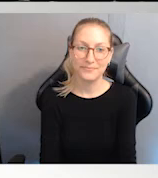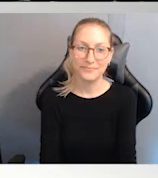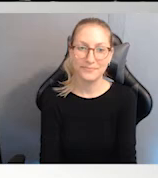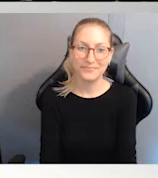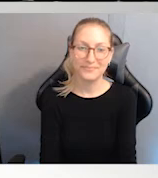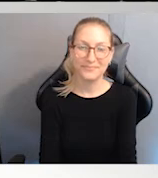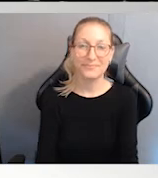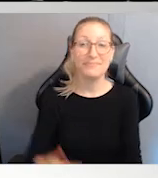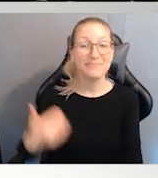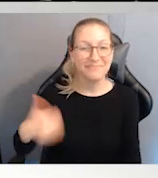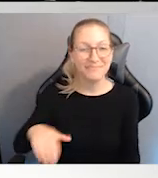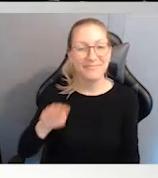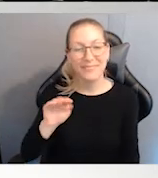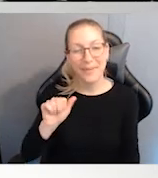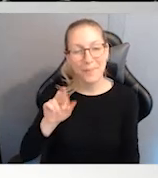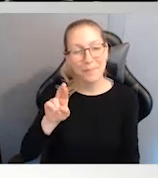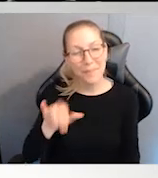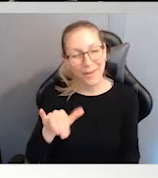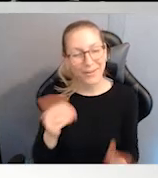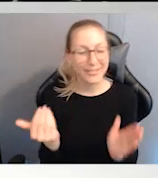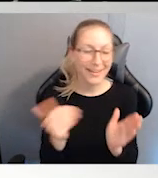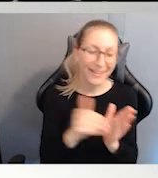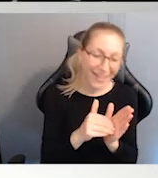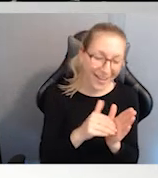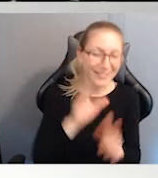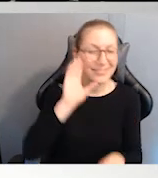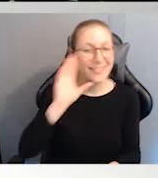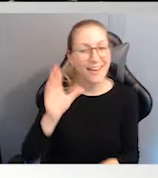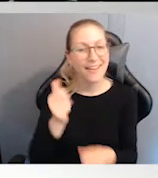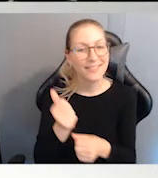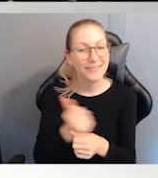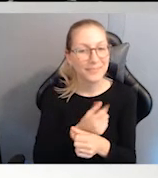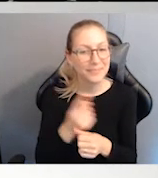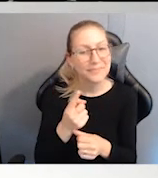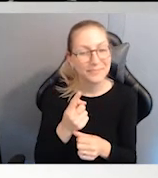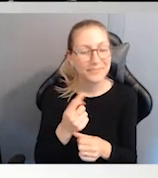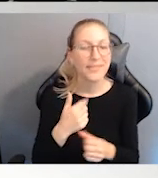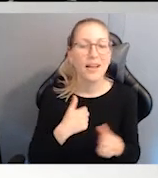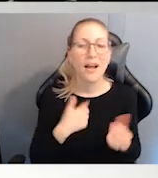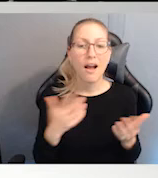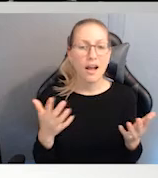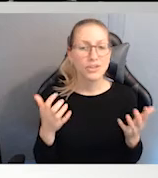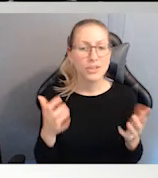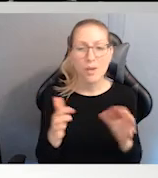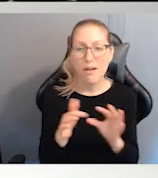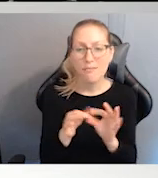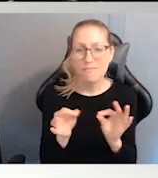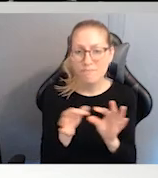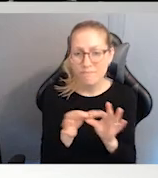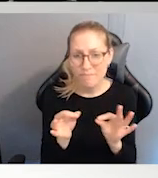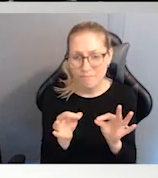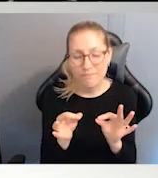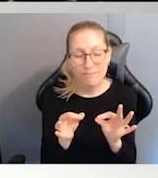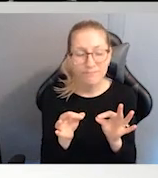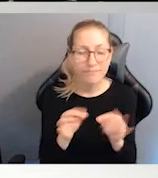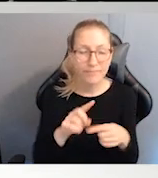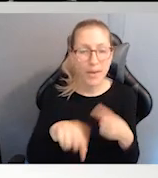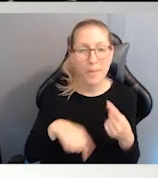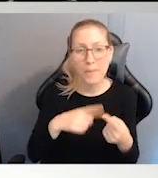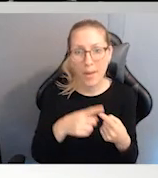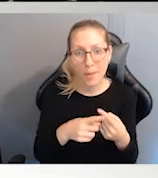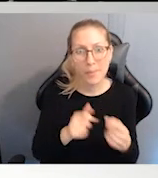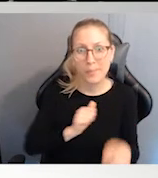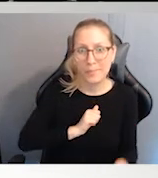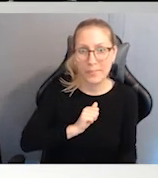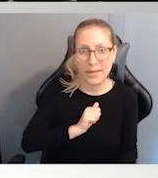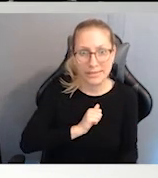I'm Mary again. Hi, everybody. I just want to tell you a little bit about me. I've